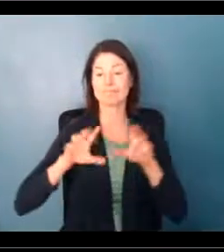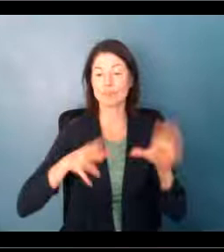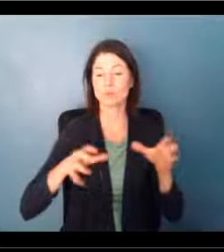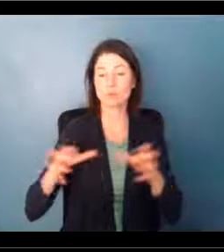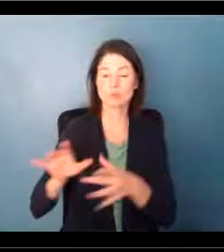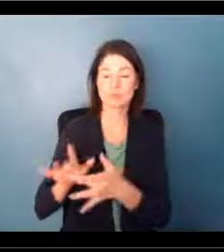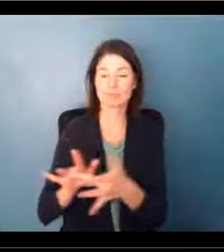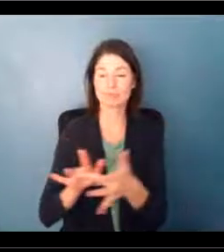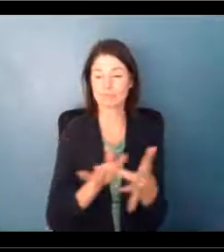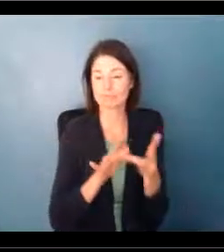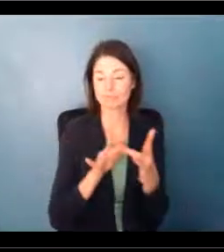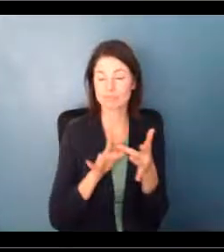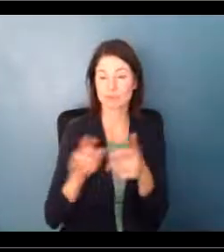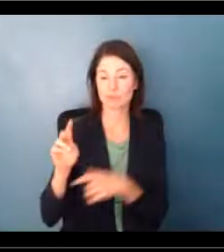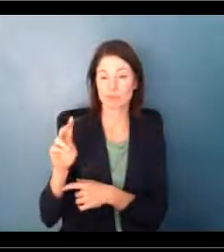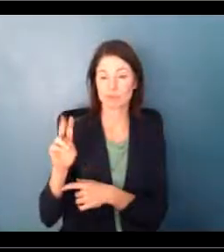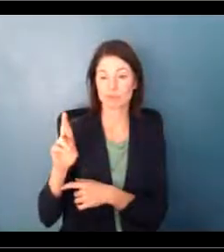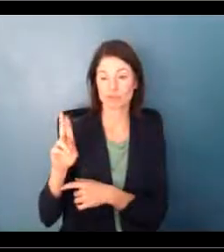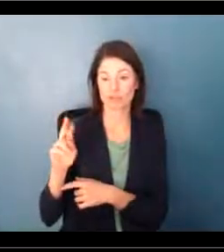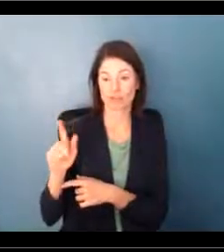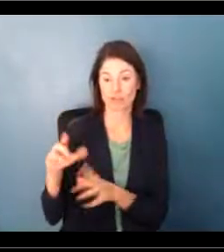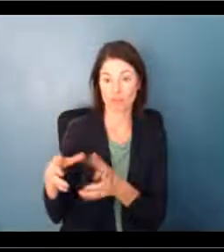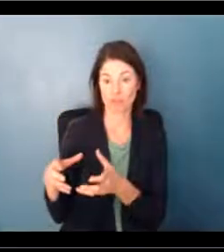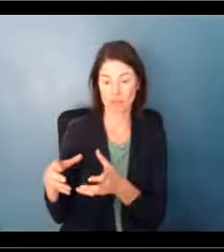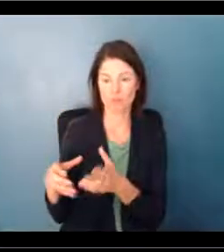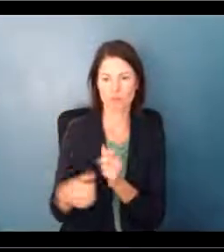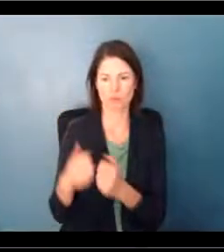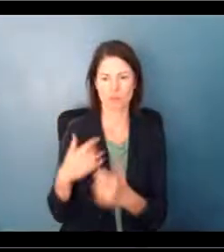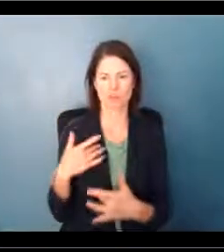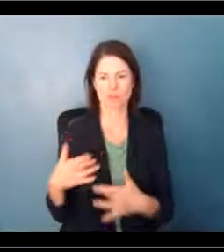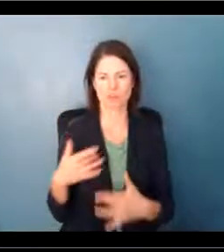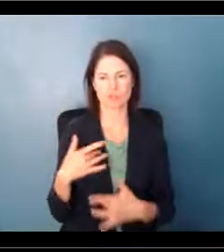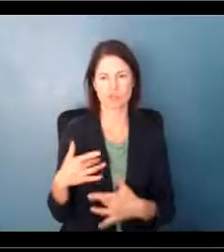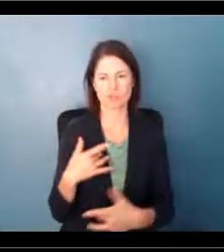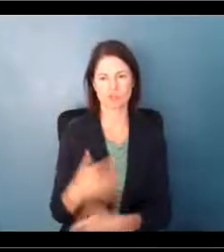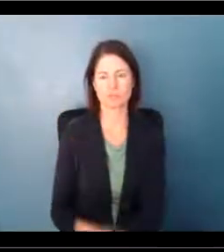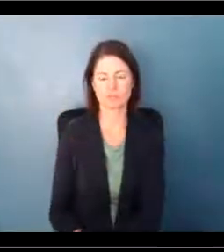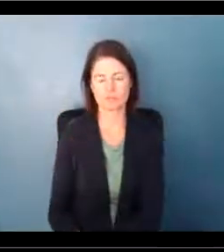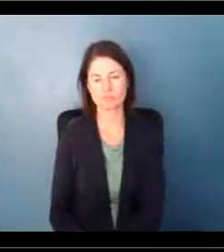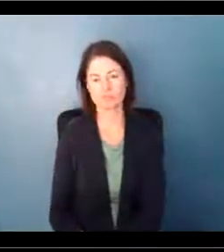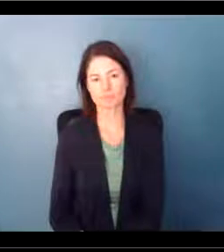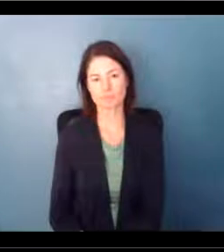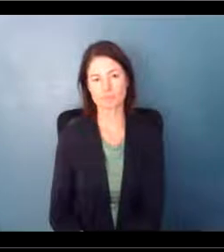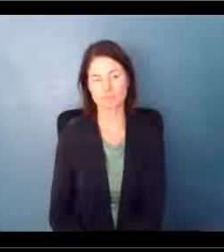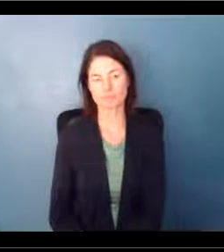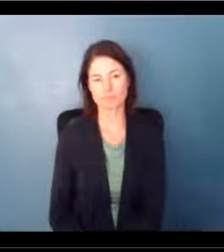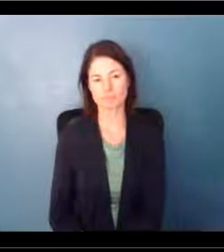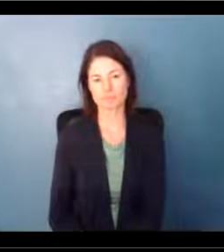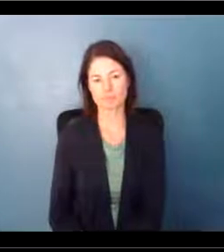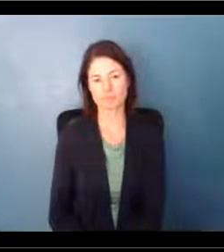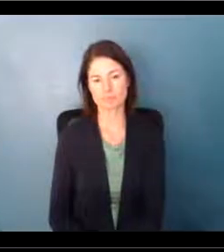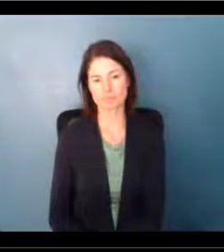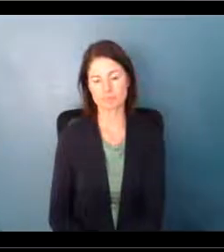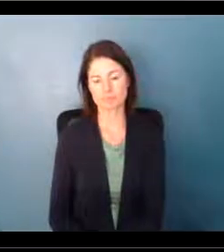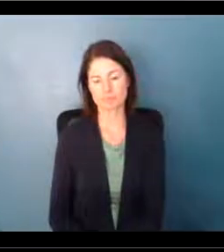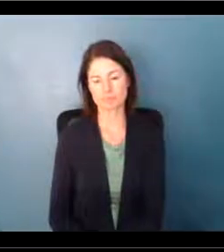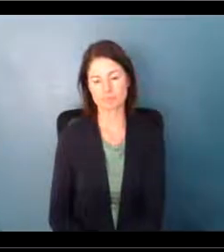had probably the most, concern. And so, we are trying to put a